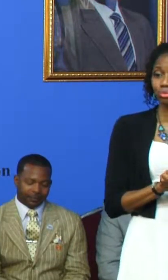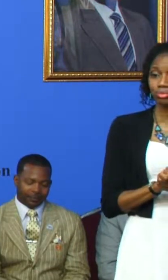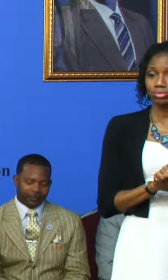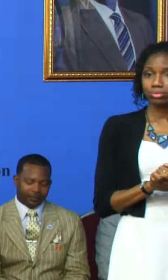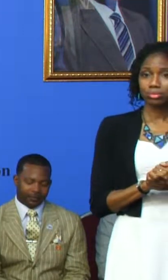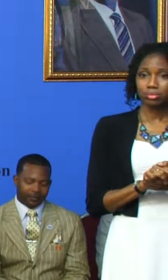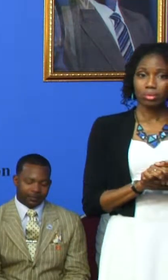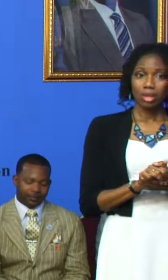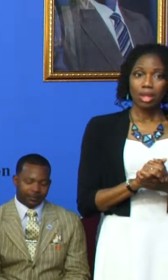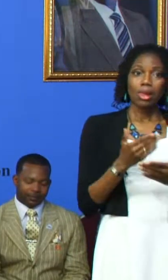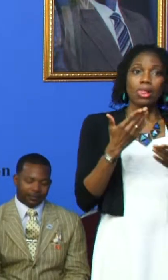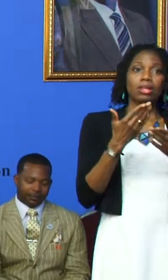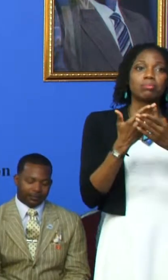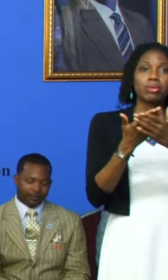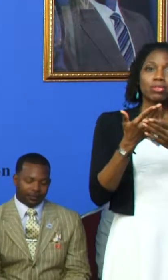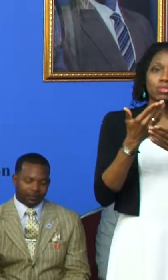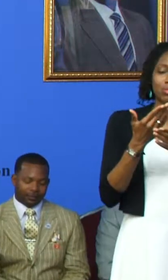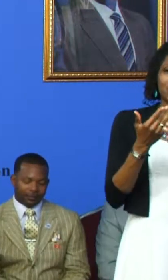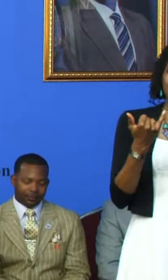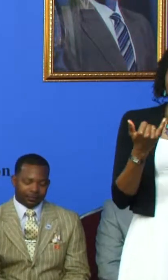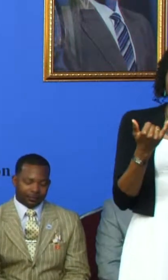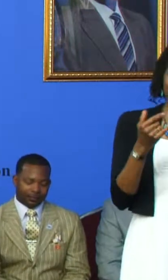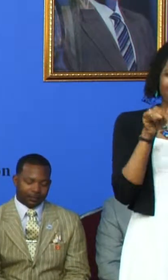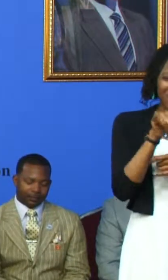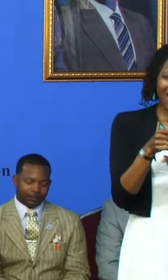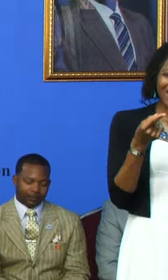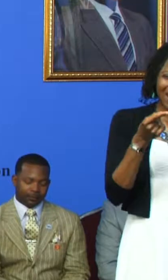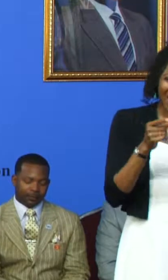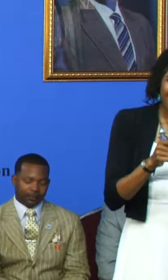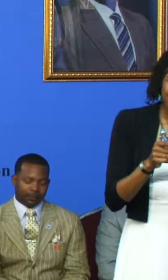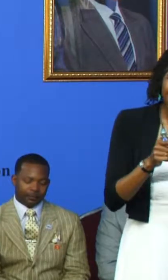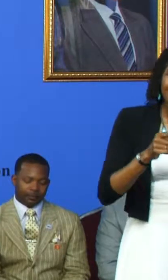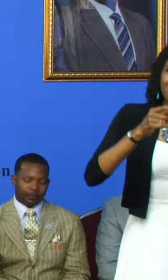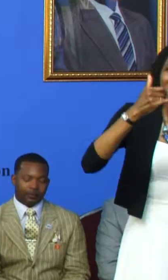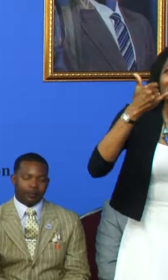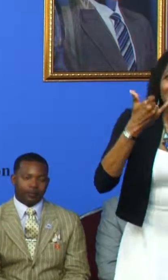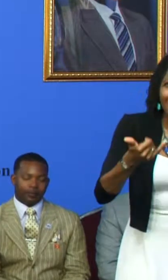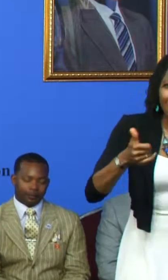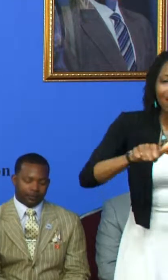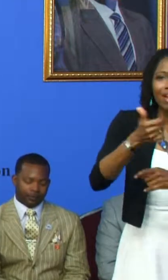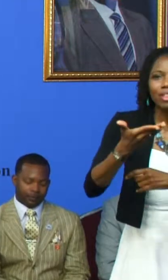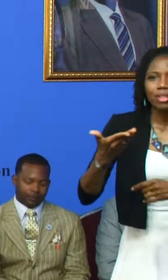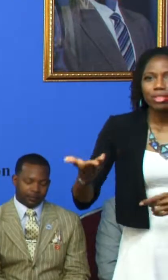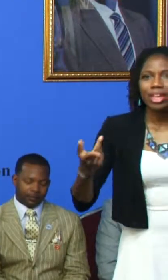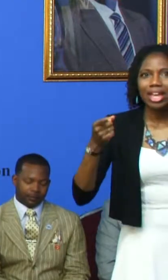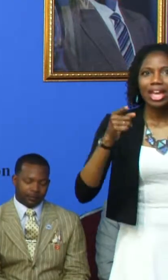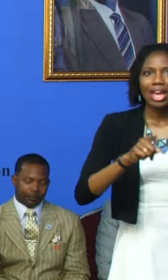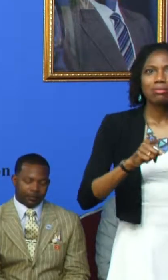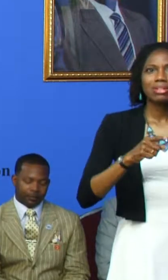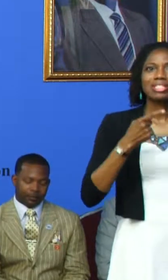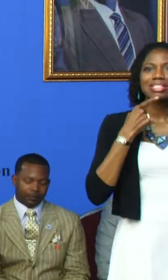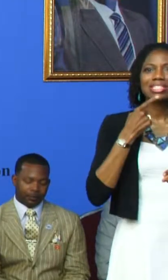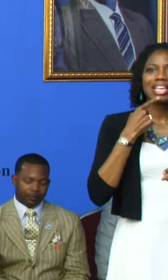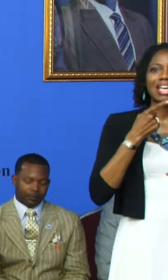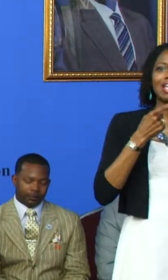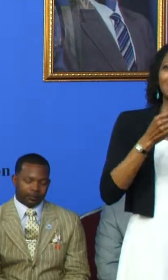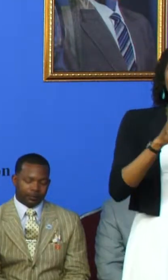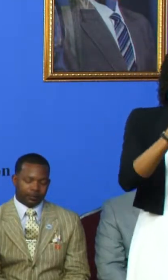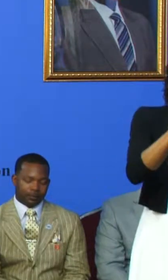Before we can get used to that, now they come out that Sessions met with the Russian